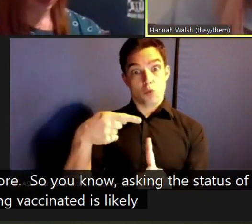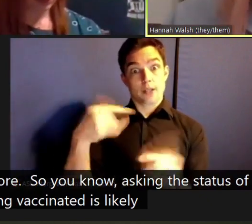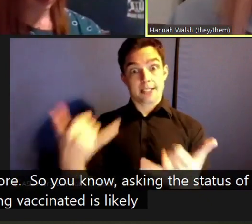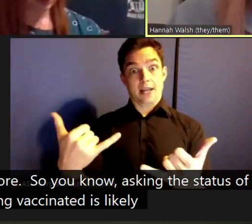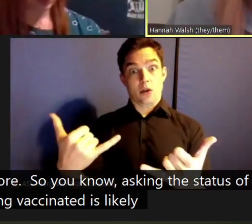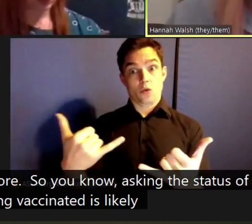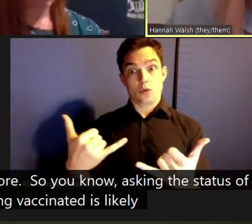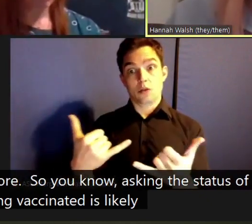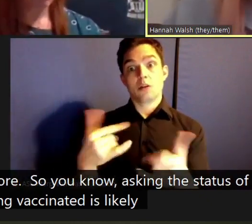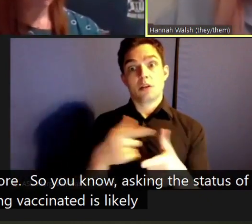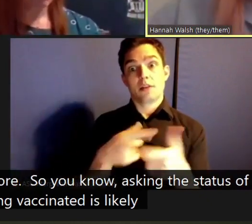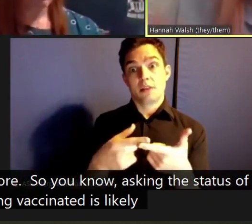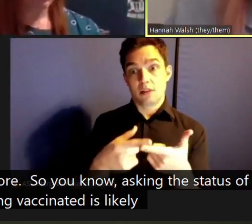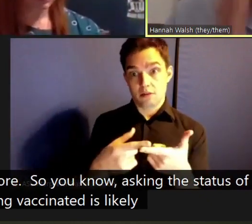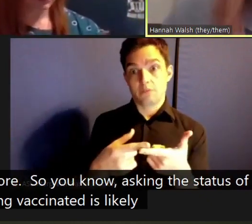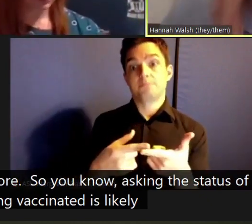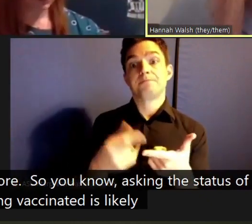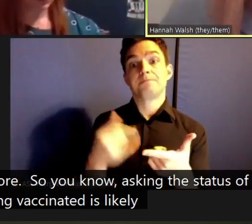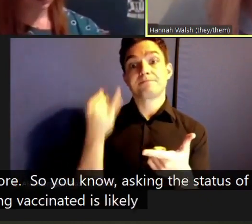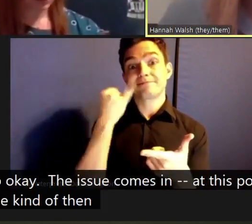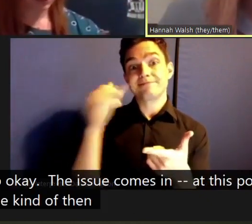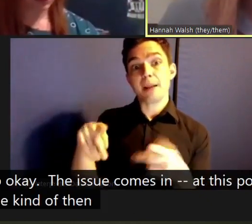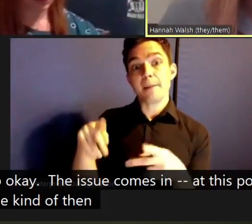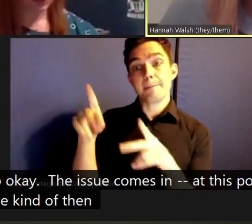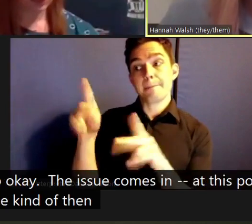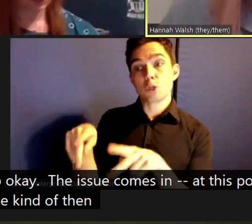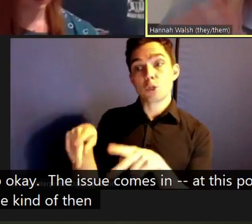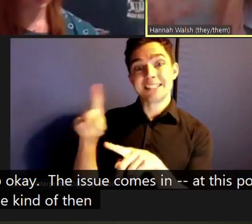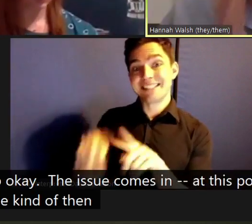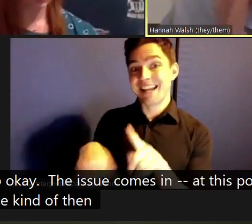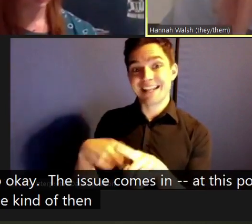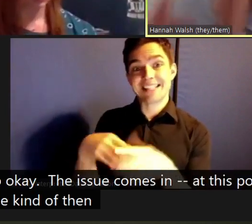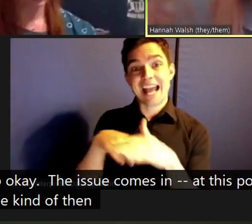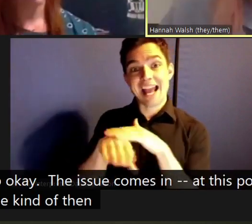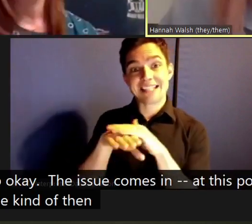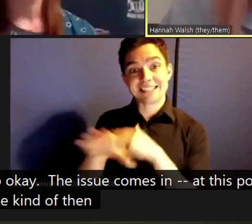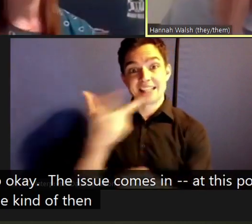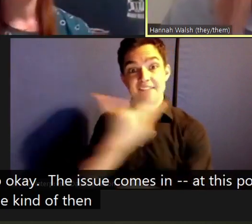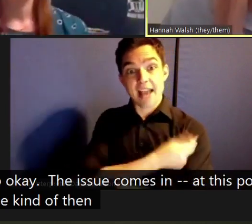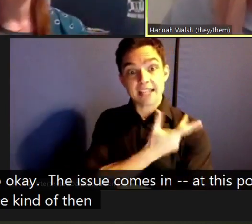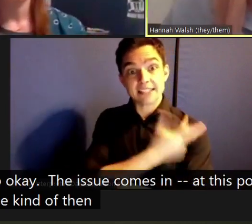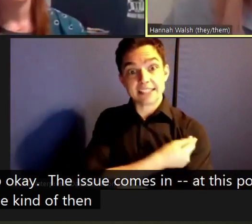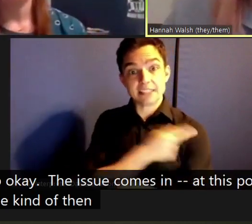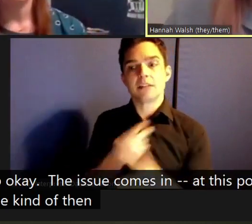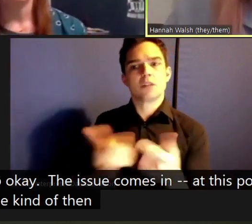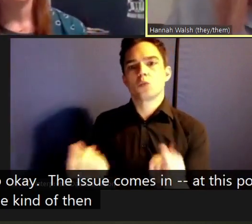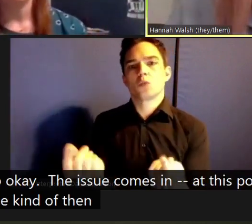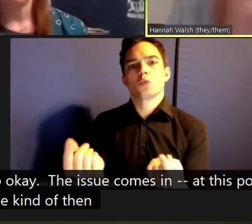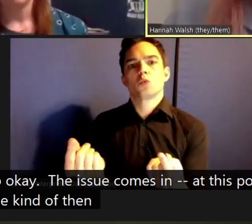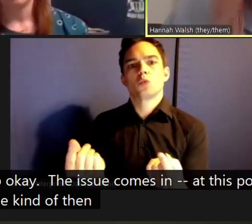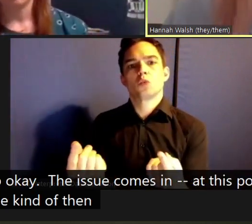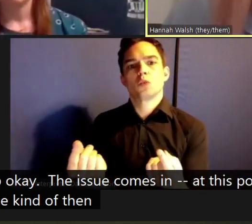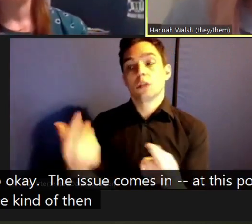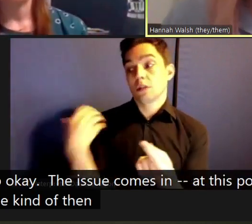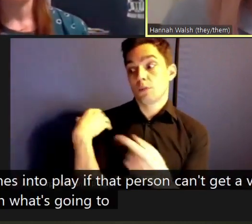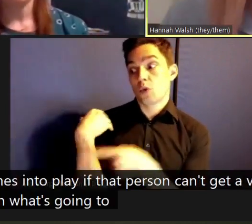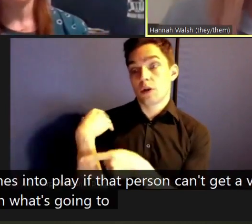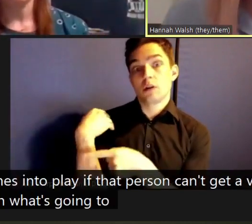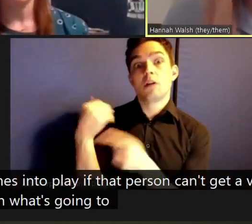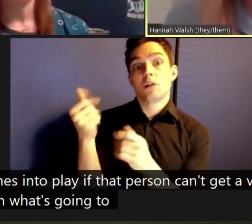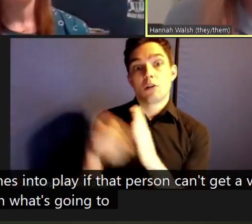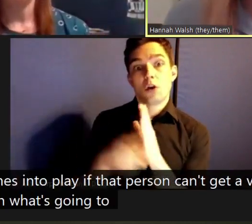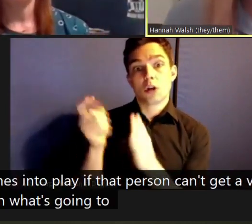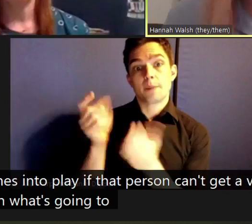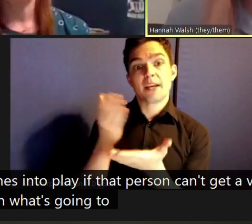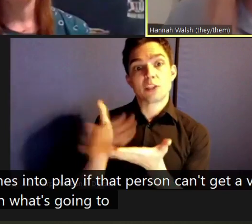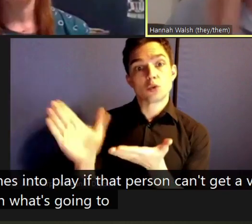then comes into play if that person can't get a vaccine, then what's going to happen? Like, is the employer automatically going to exclude